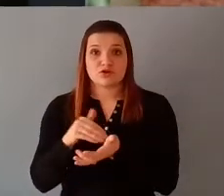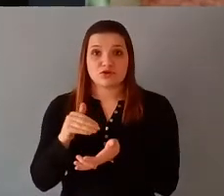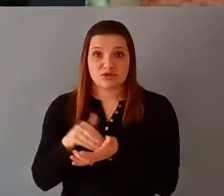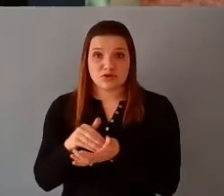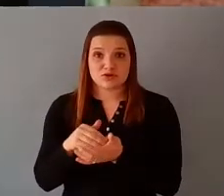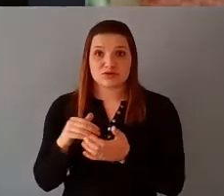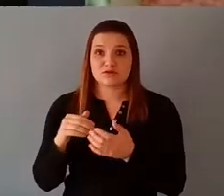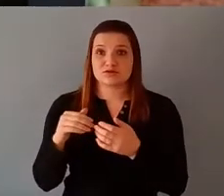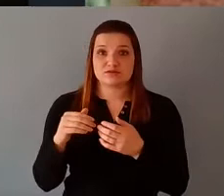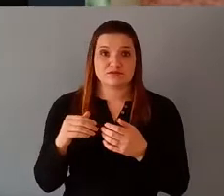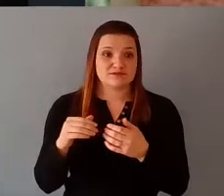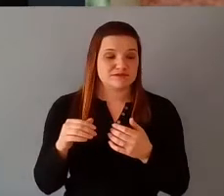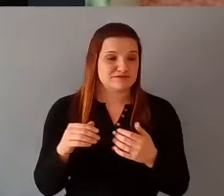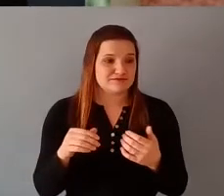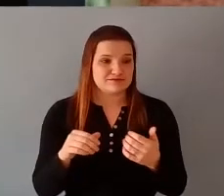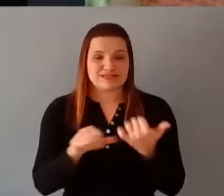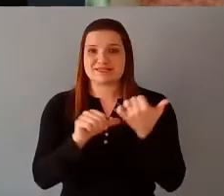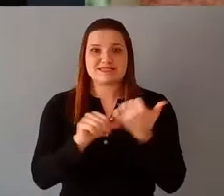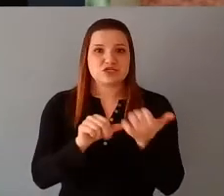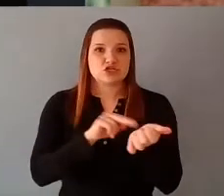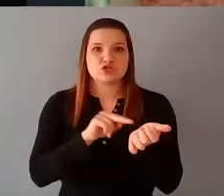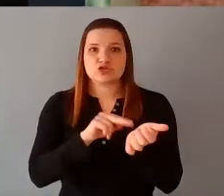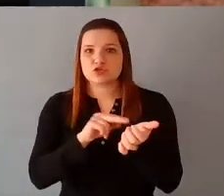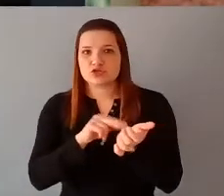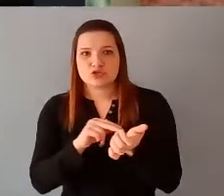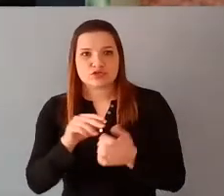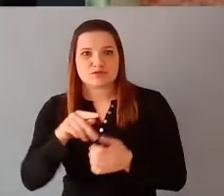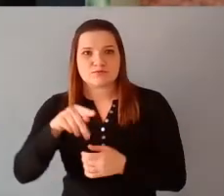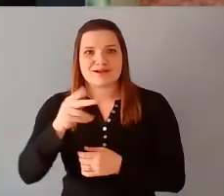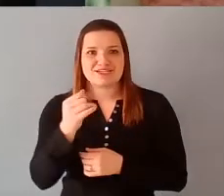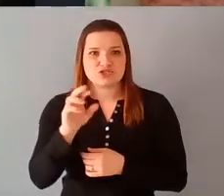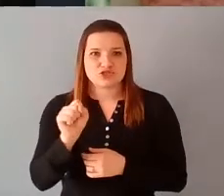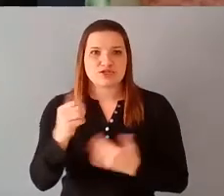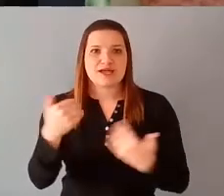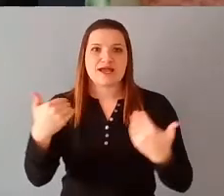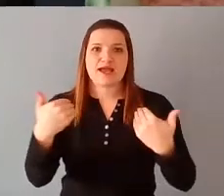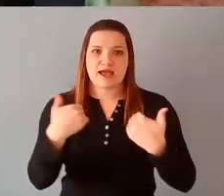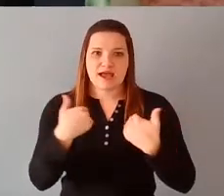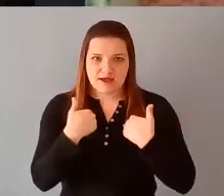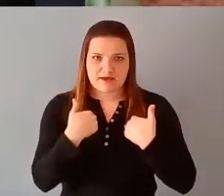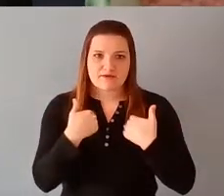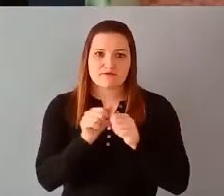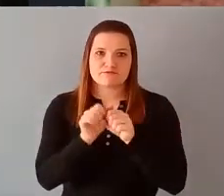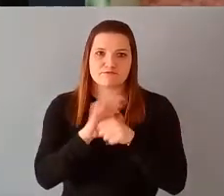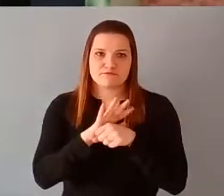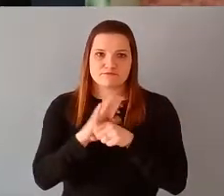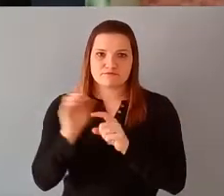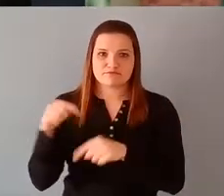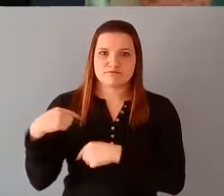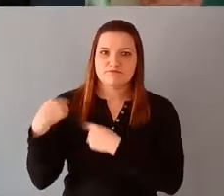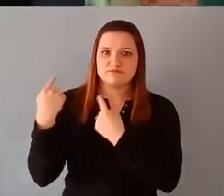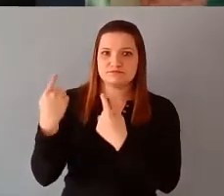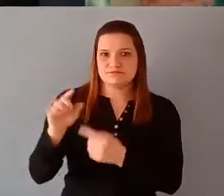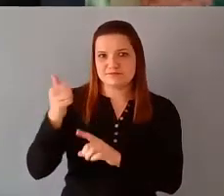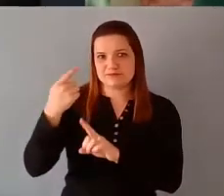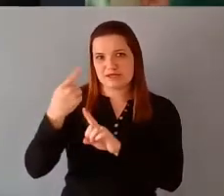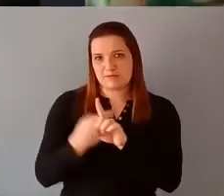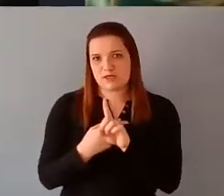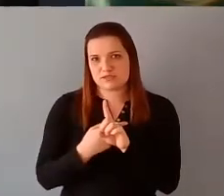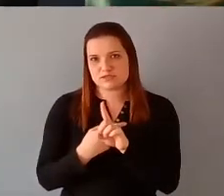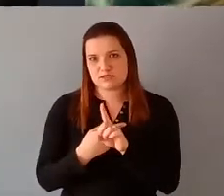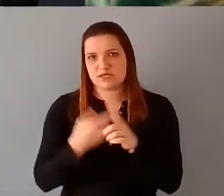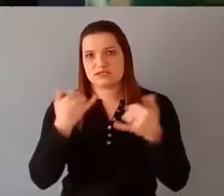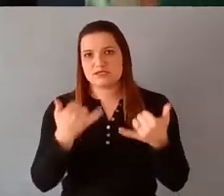physician assistants, nurse practitioners, that have contracted the virus over the 10-month period. And today we